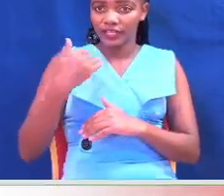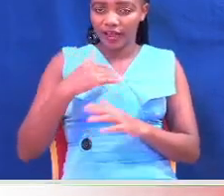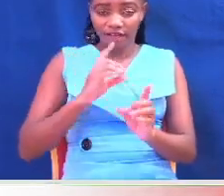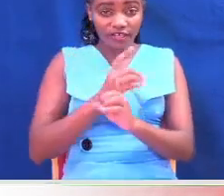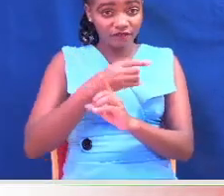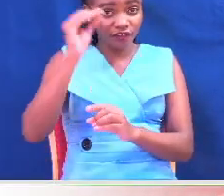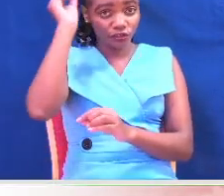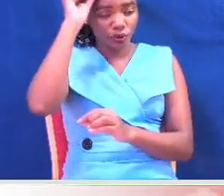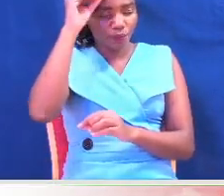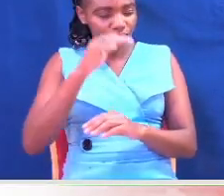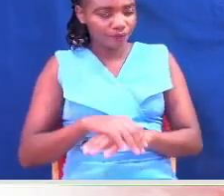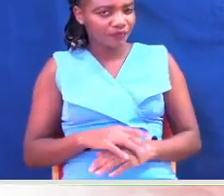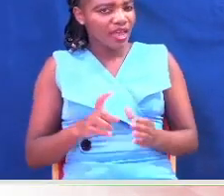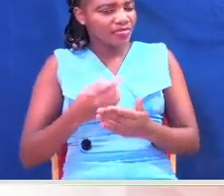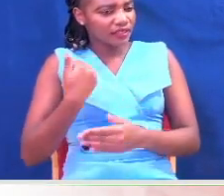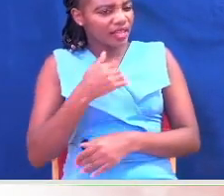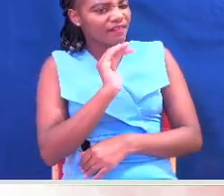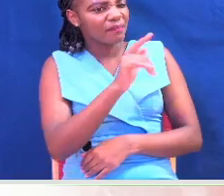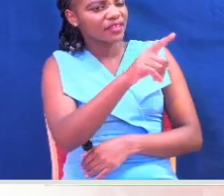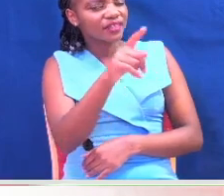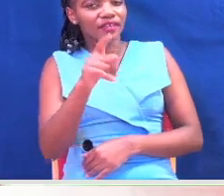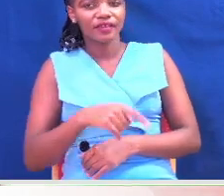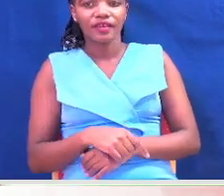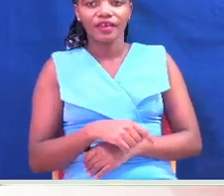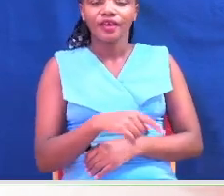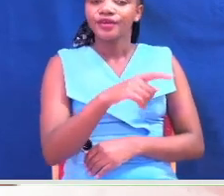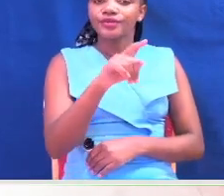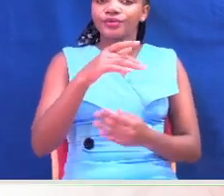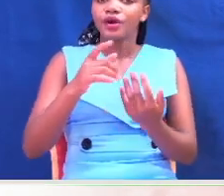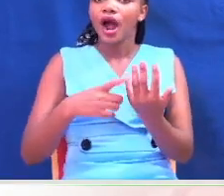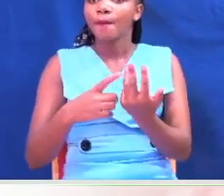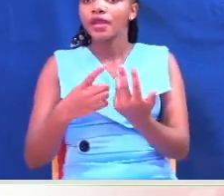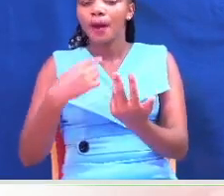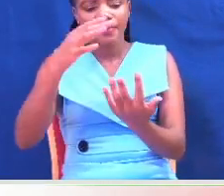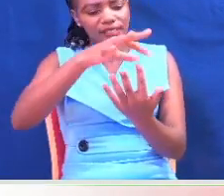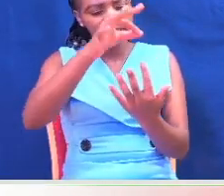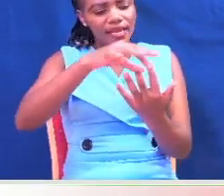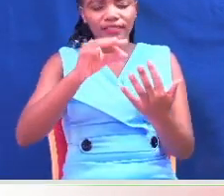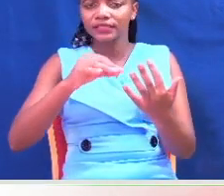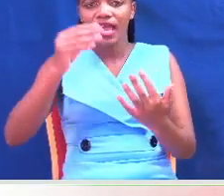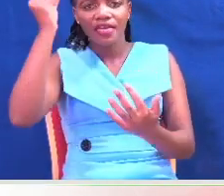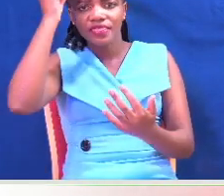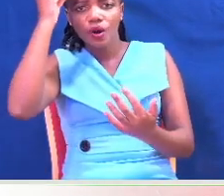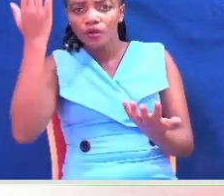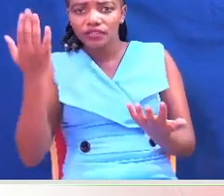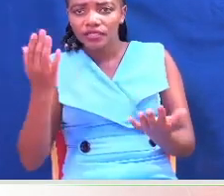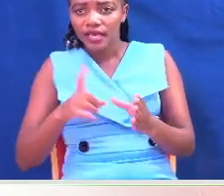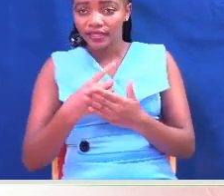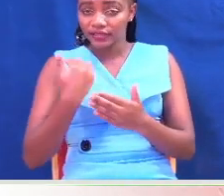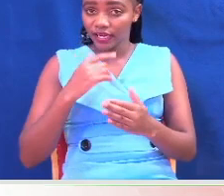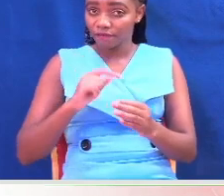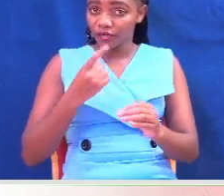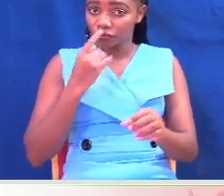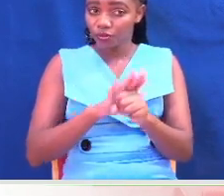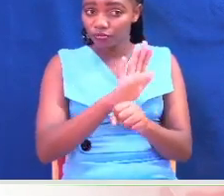perception. Then I am asking, how many of you selected in this particular course? I need to assure you, and this